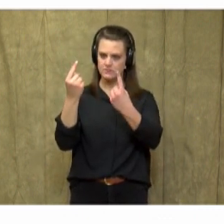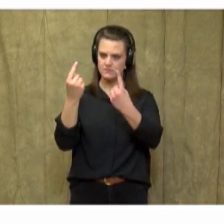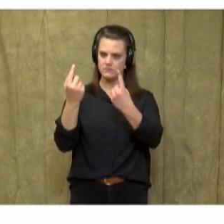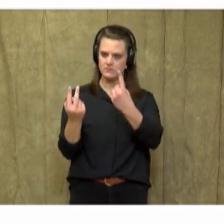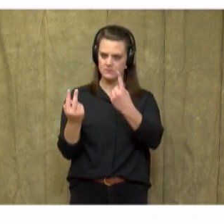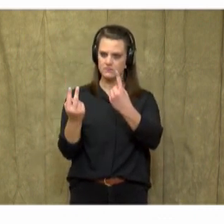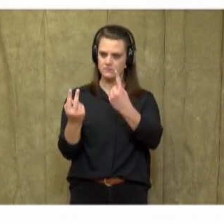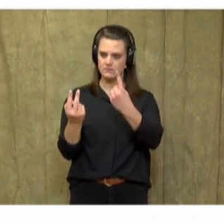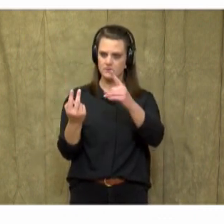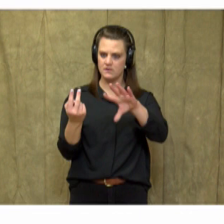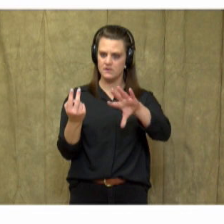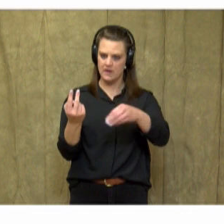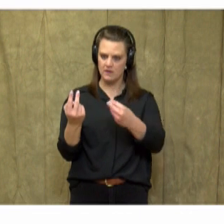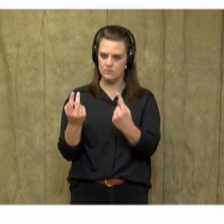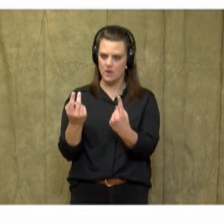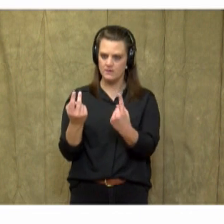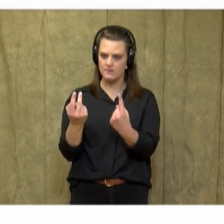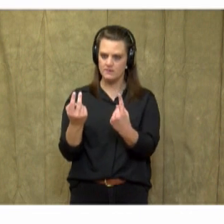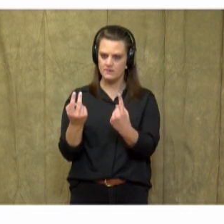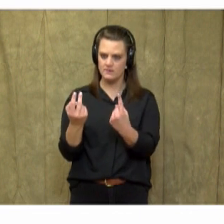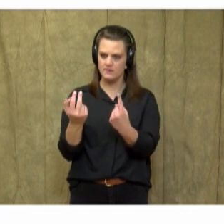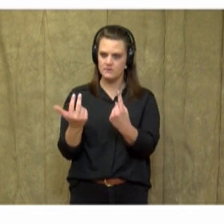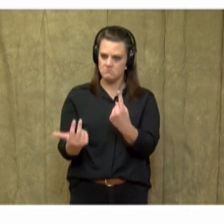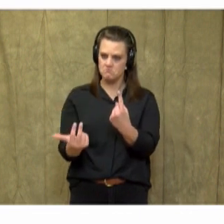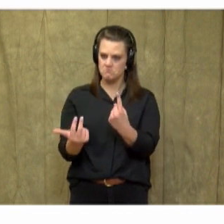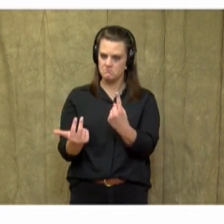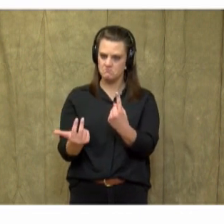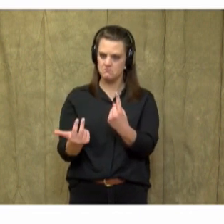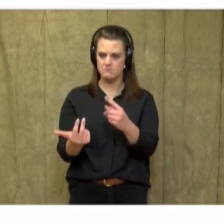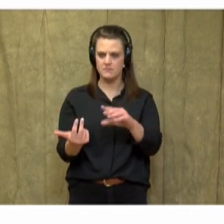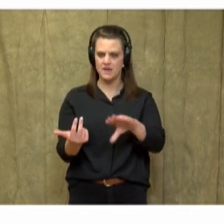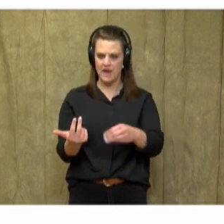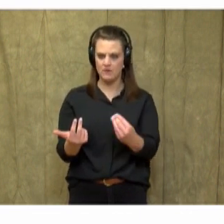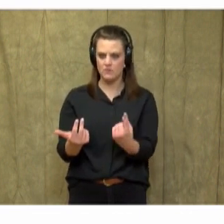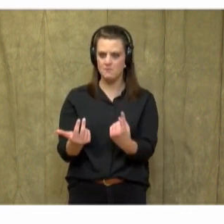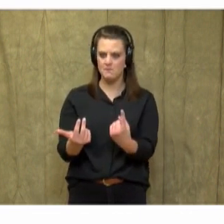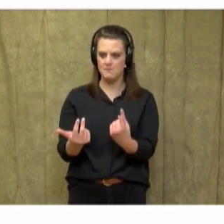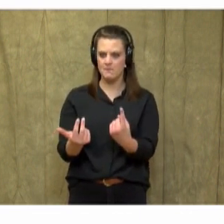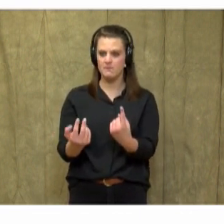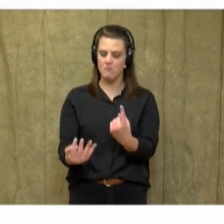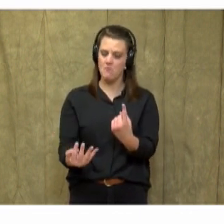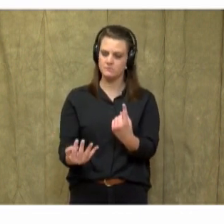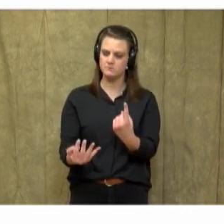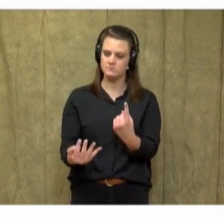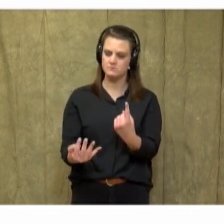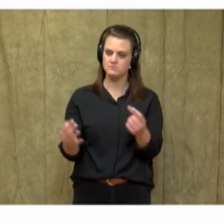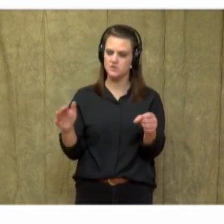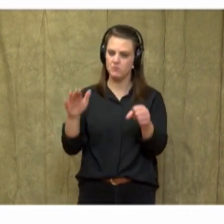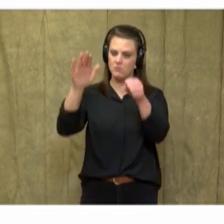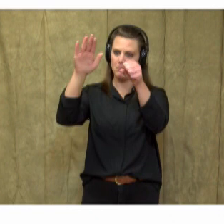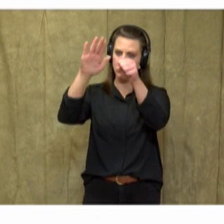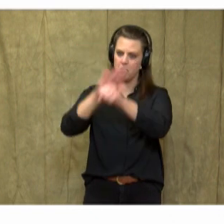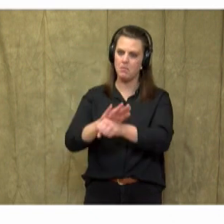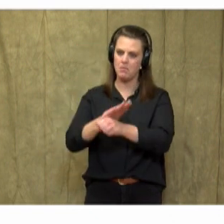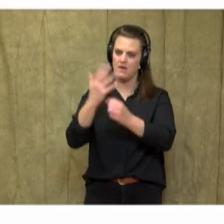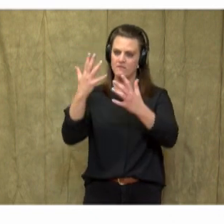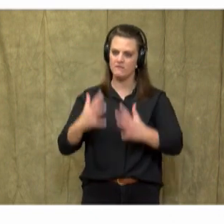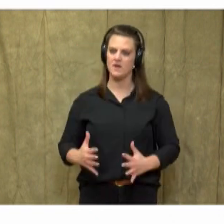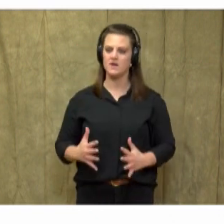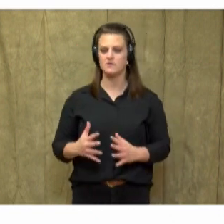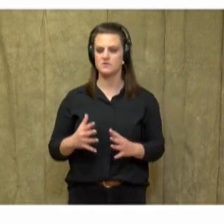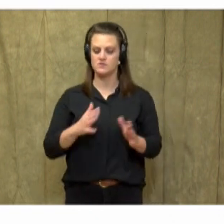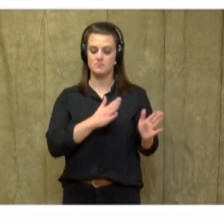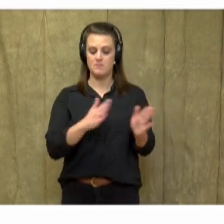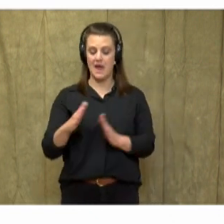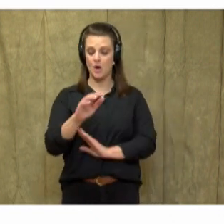1, and another 1, and another 1. There it is. So now